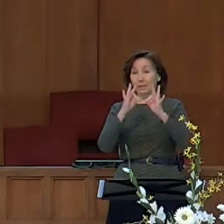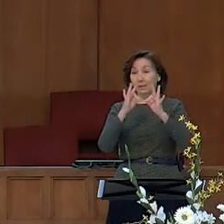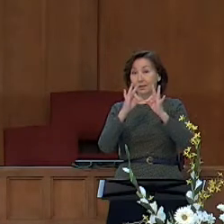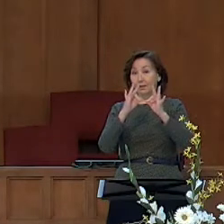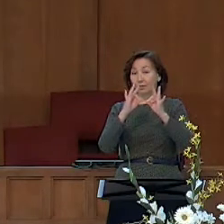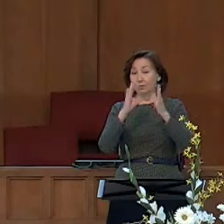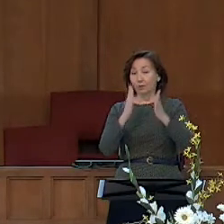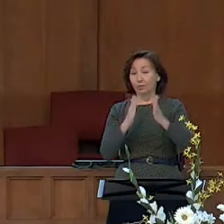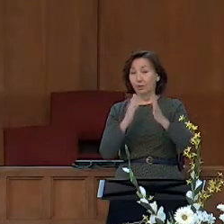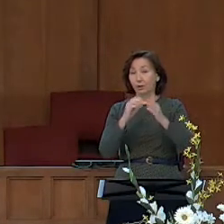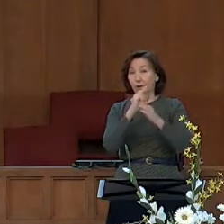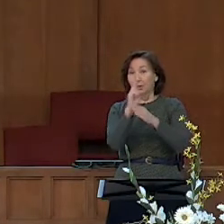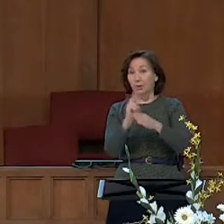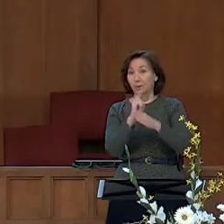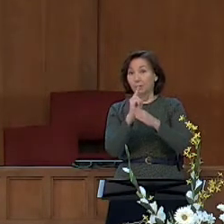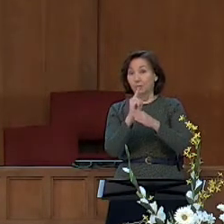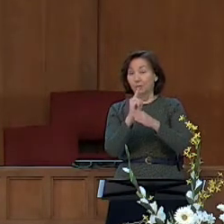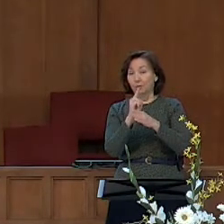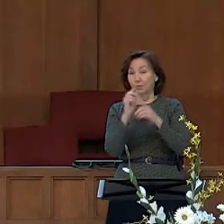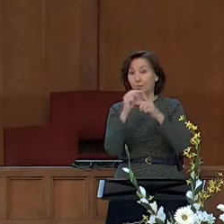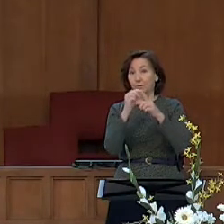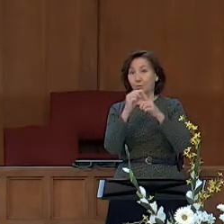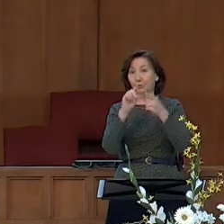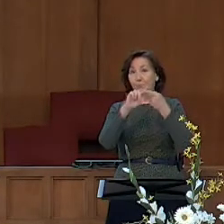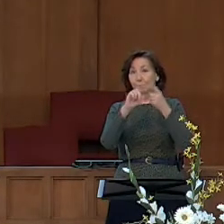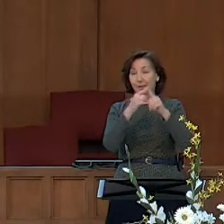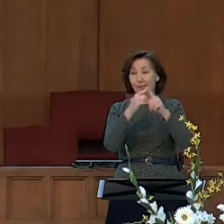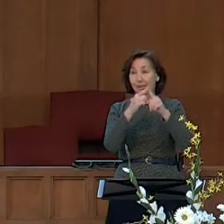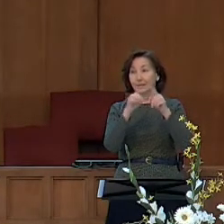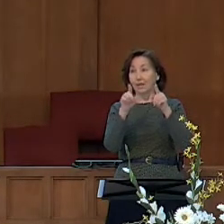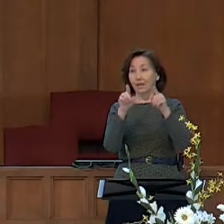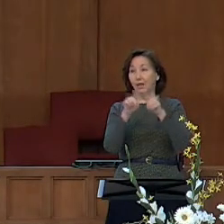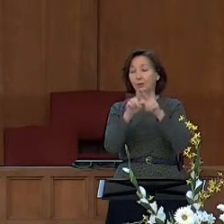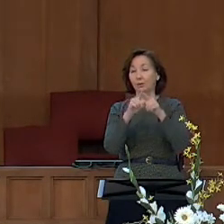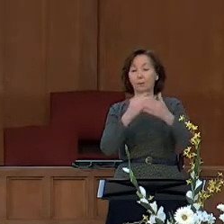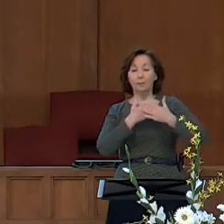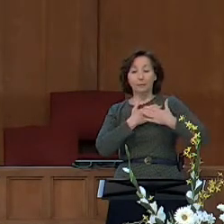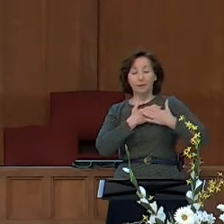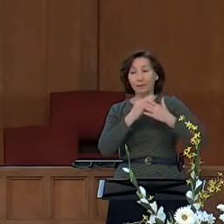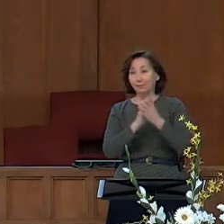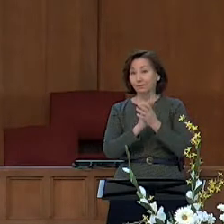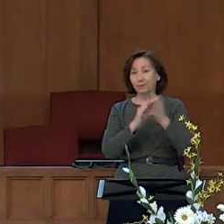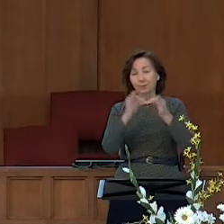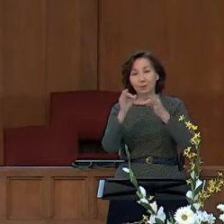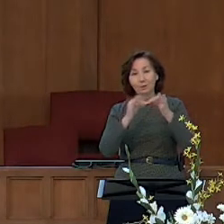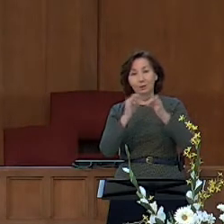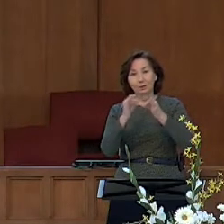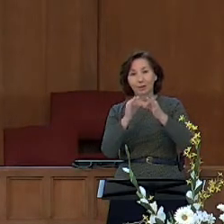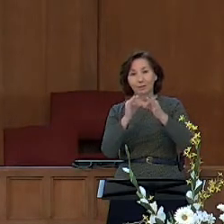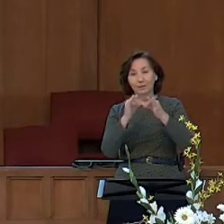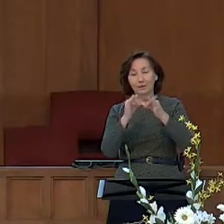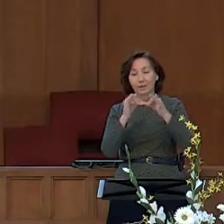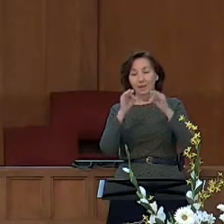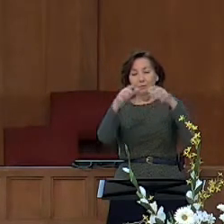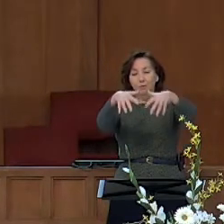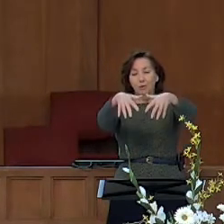words love, friends there, friends as well as beloved, to describe the target audience for this